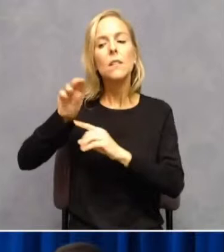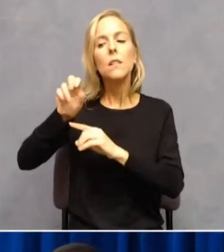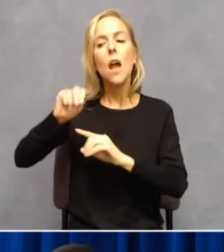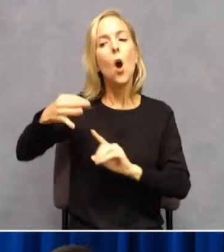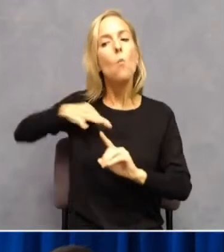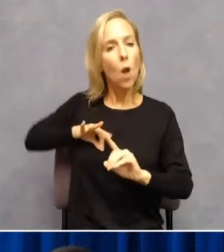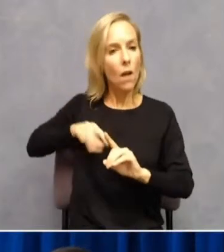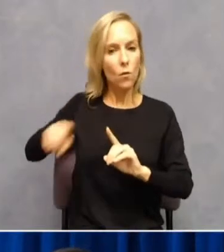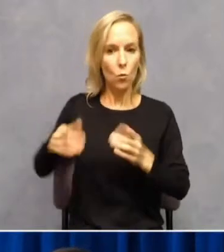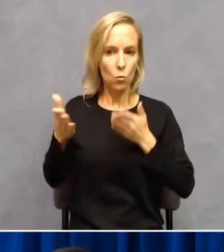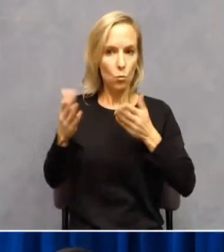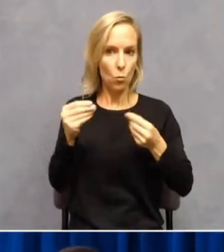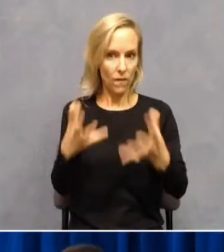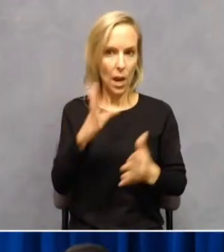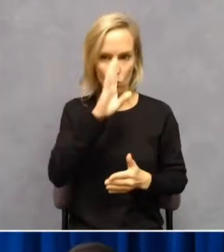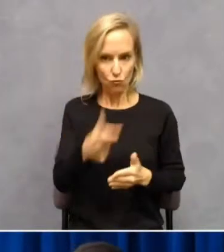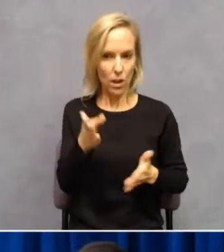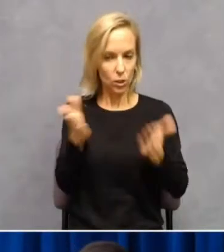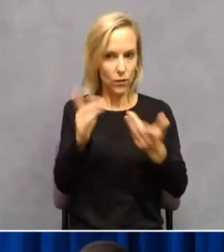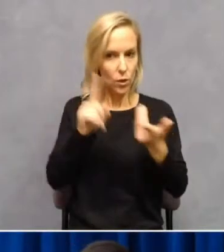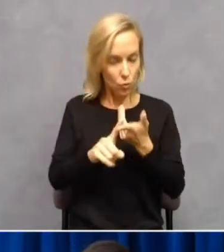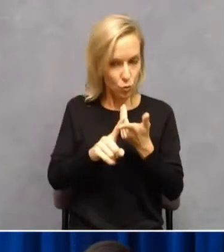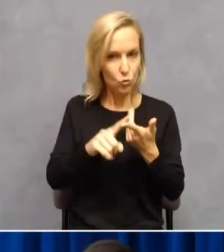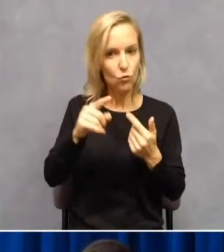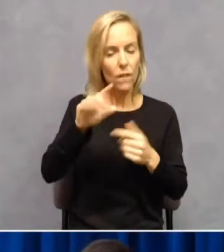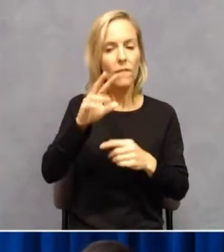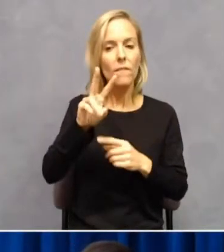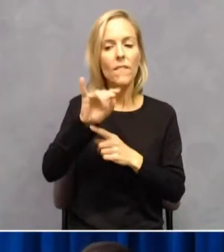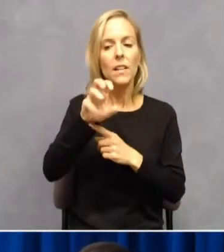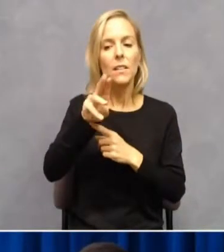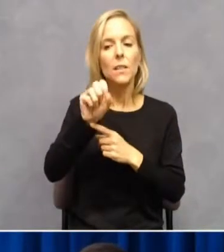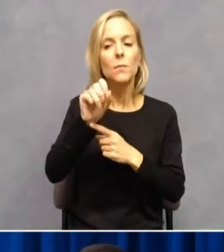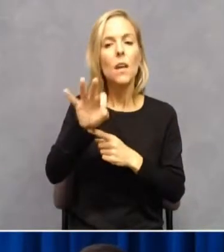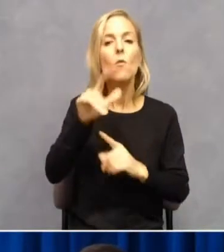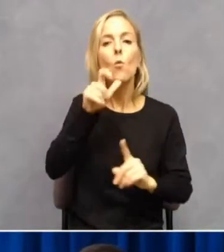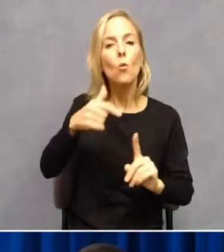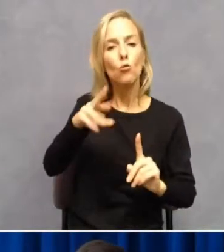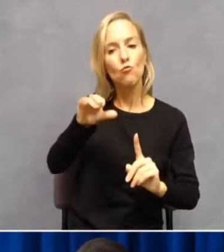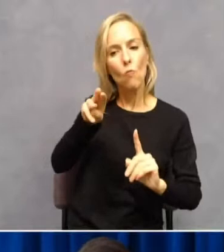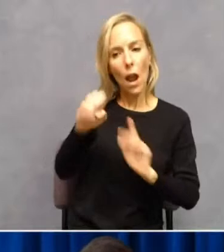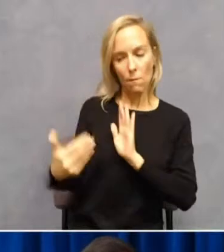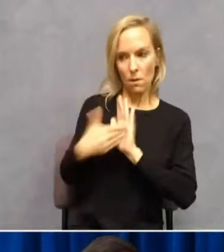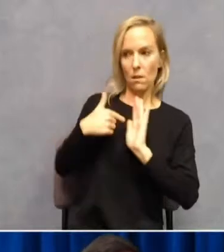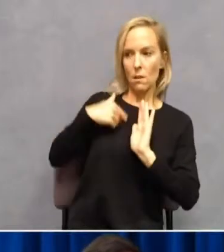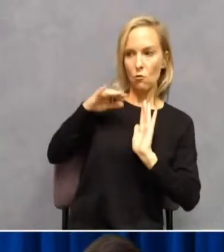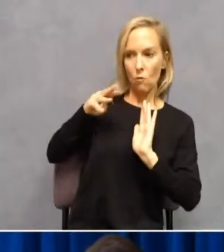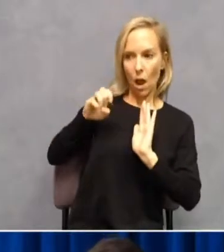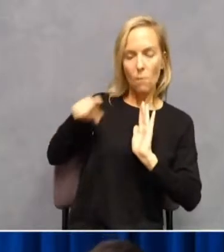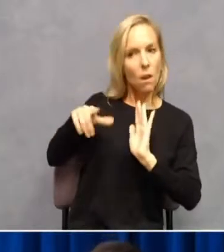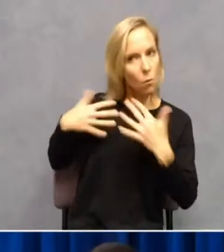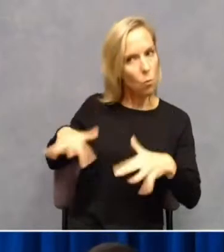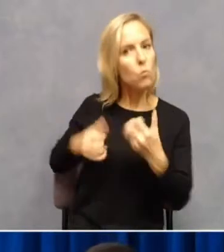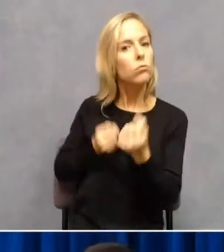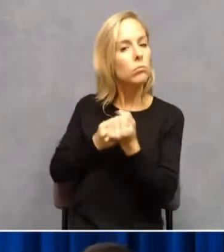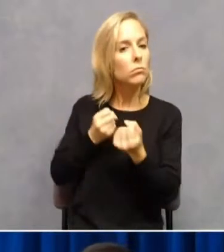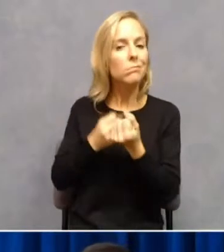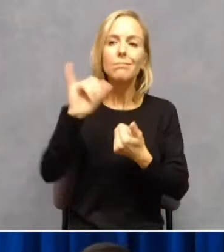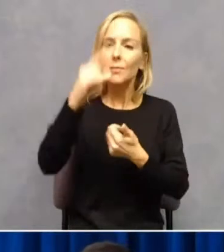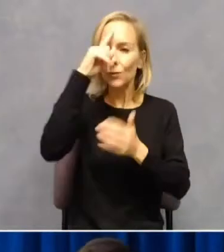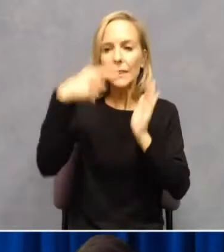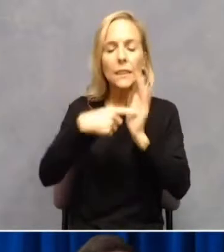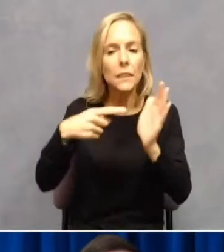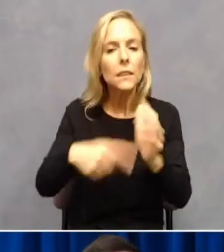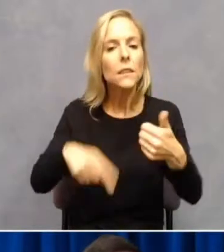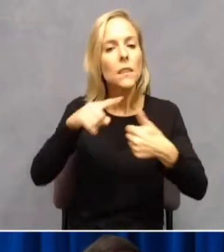of crime. Funding priority is given to projects that provide services to victims of child abuse, sexual assault,